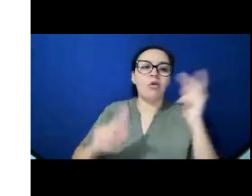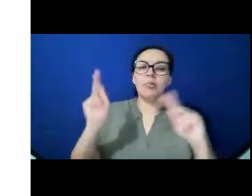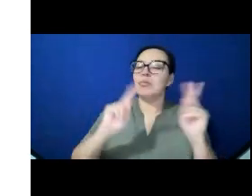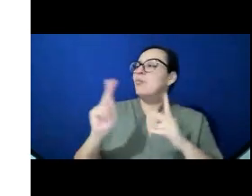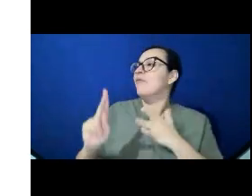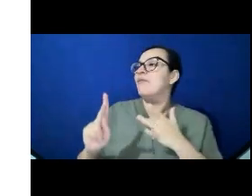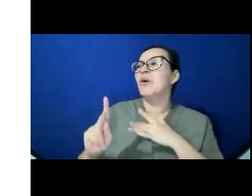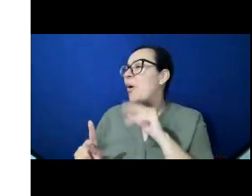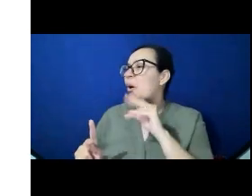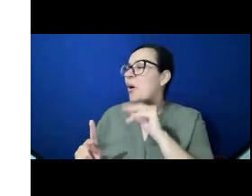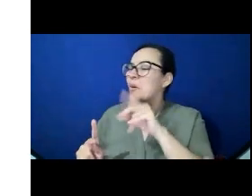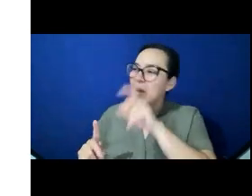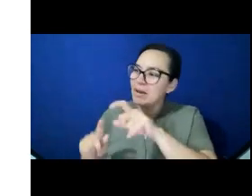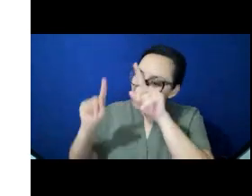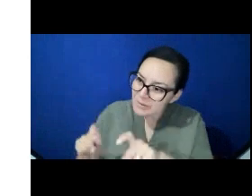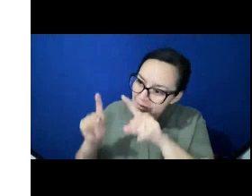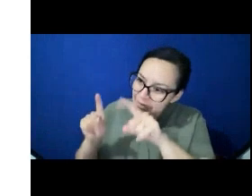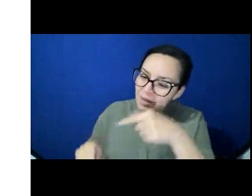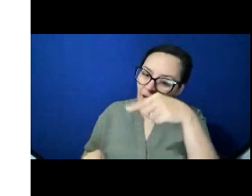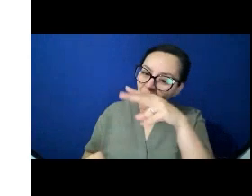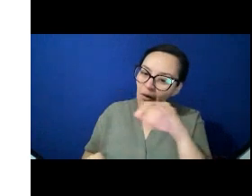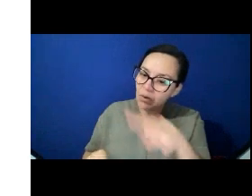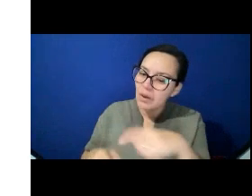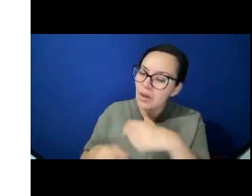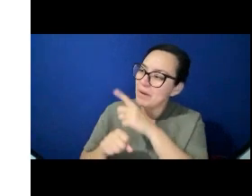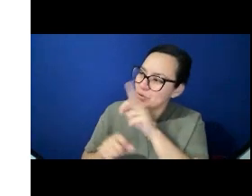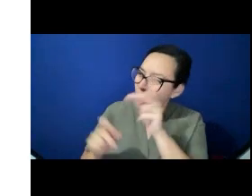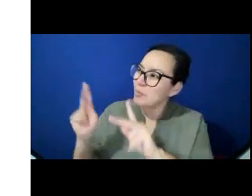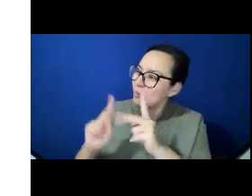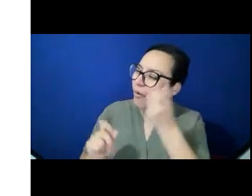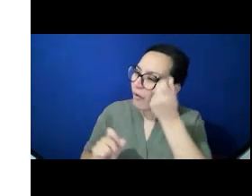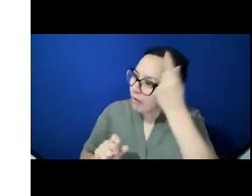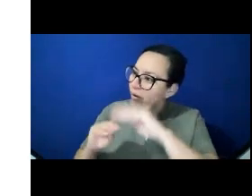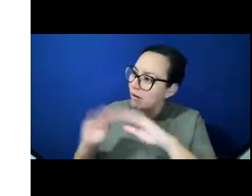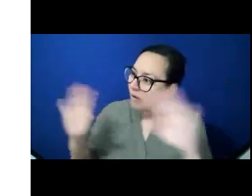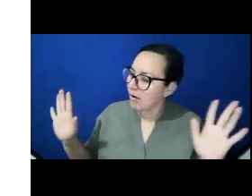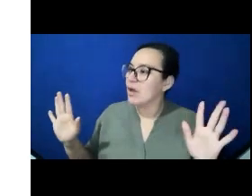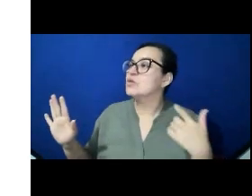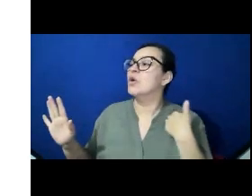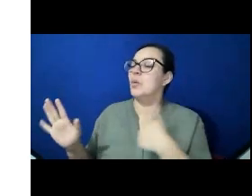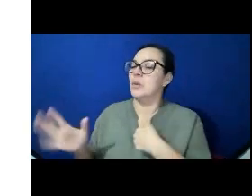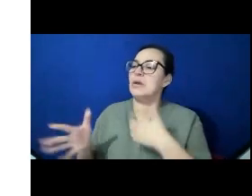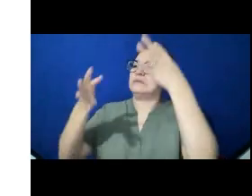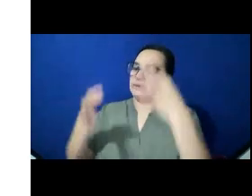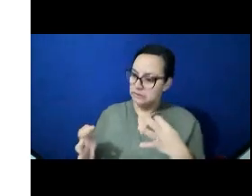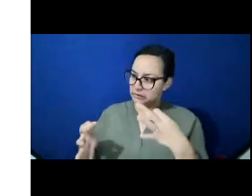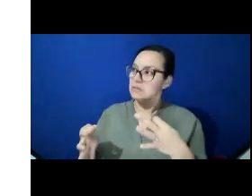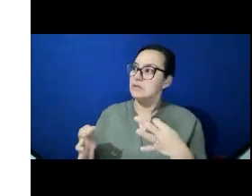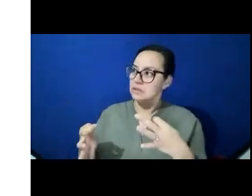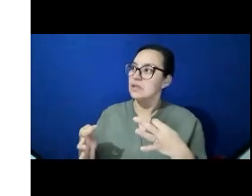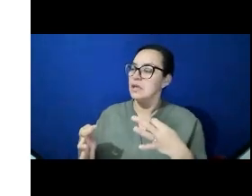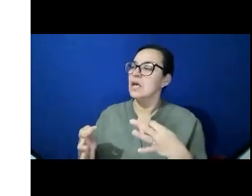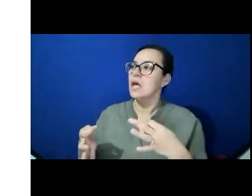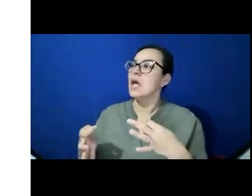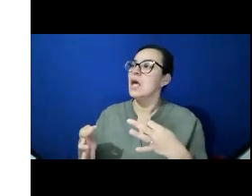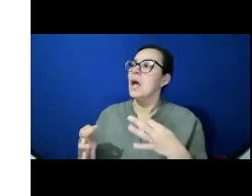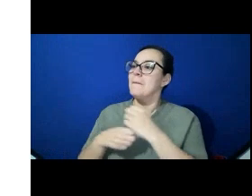have full accountability, that the information that people are receiving is the full picture,